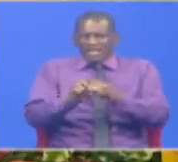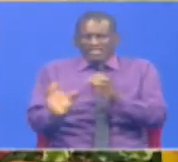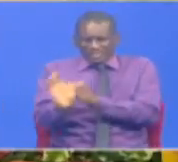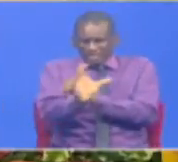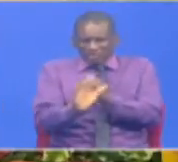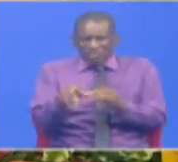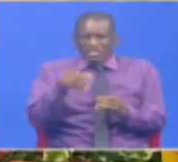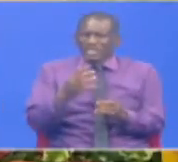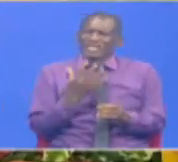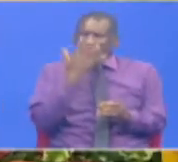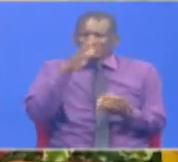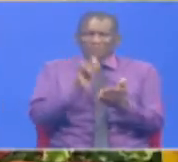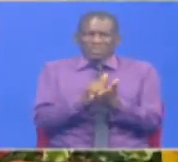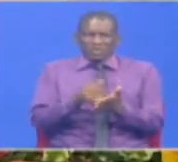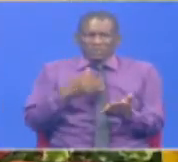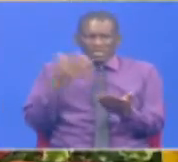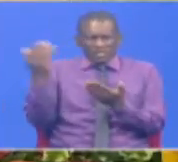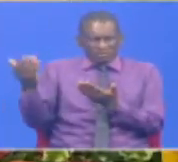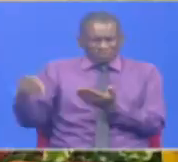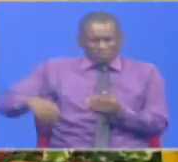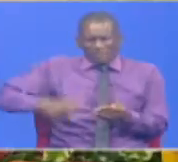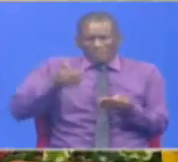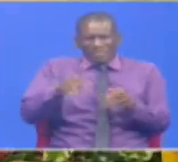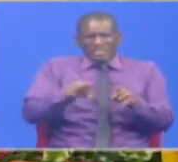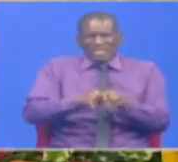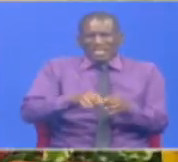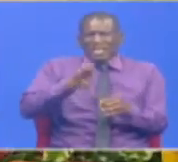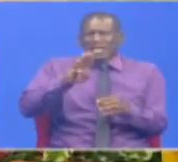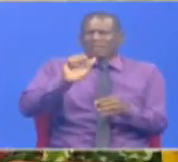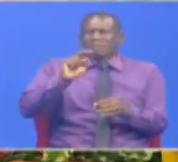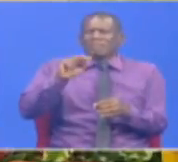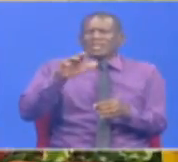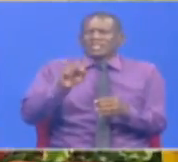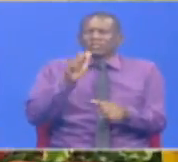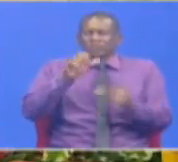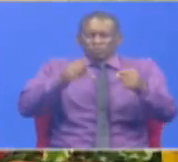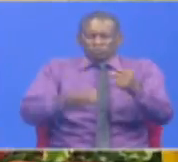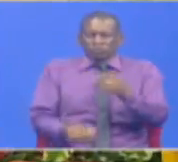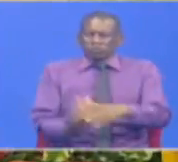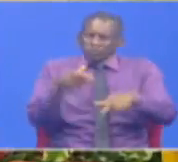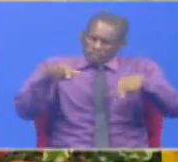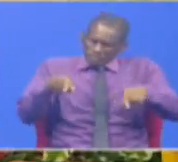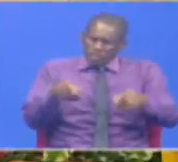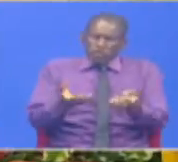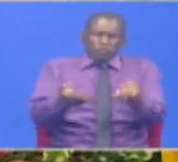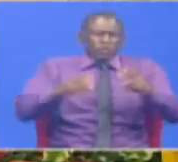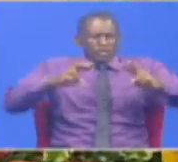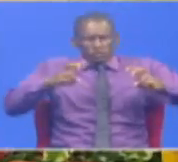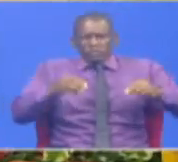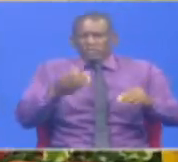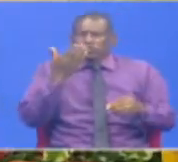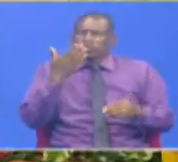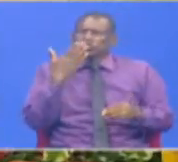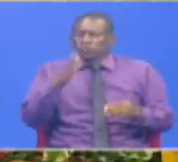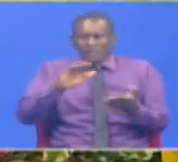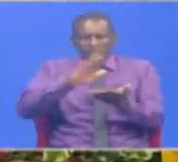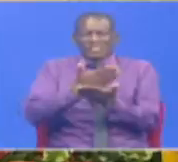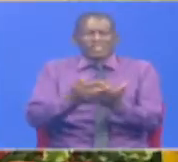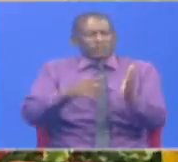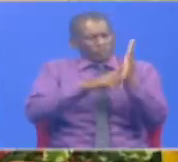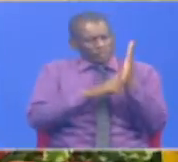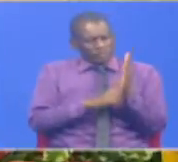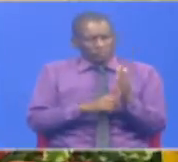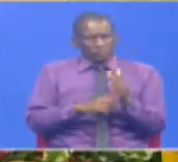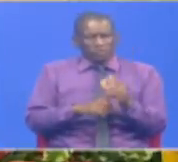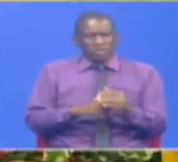shame that we have to import things like maize sometimes, which are things we can produce. We need to look at our sugar sector, for instance, the